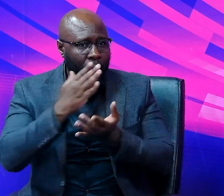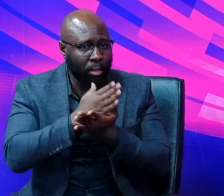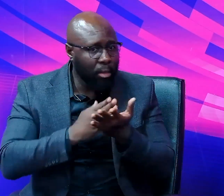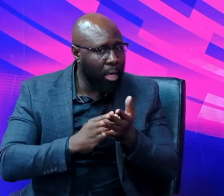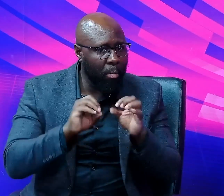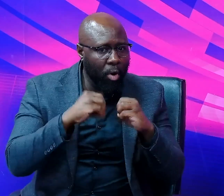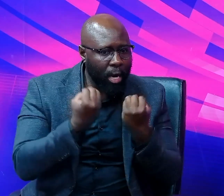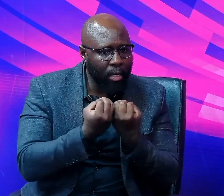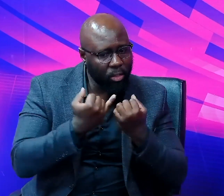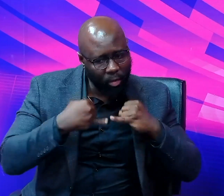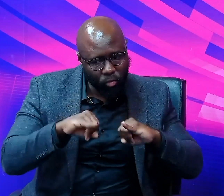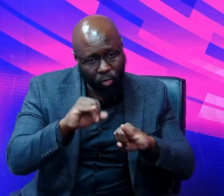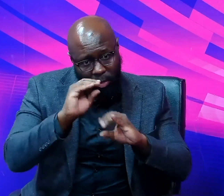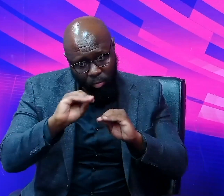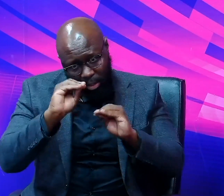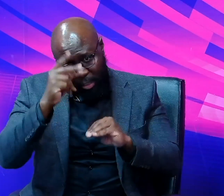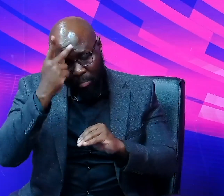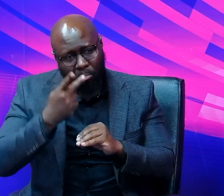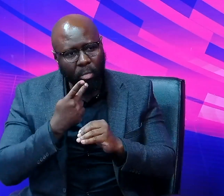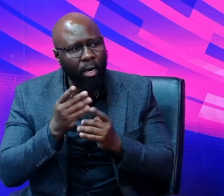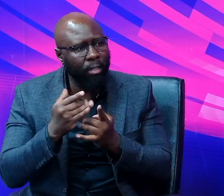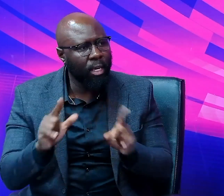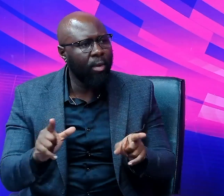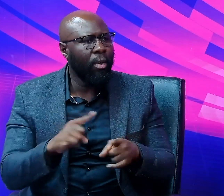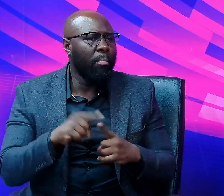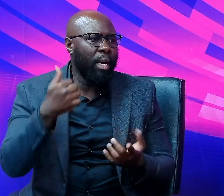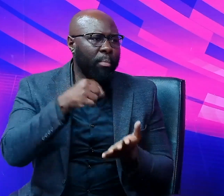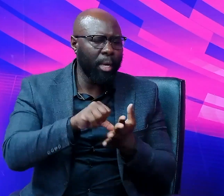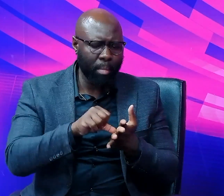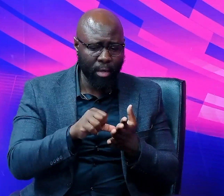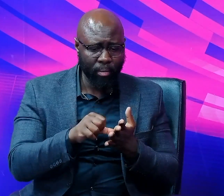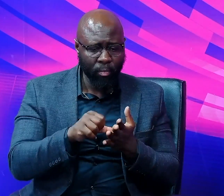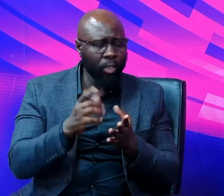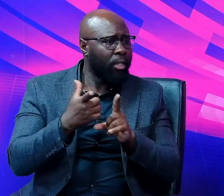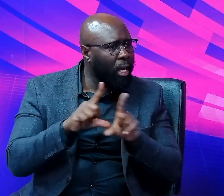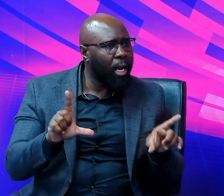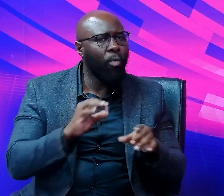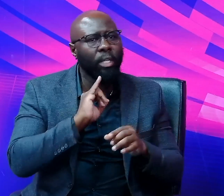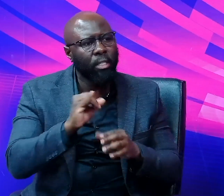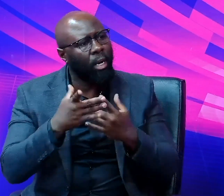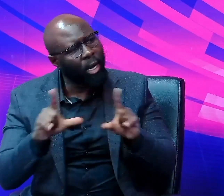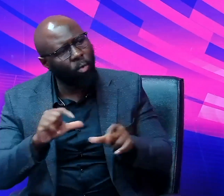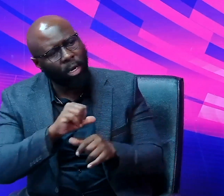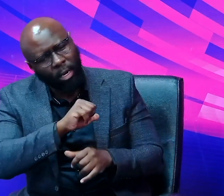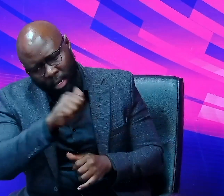language, there is a big gap because there is no place where a parent can go and learn sign language. Because remember,